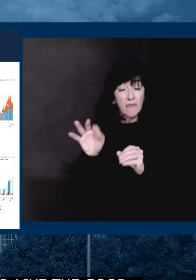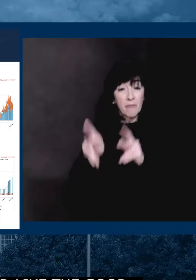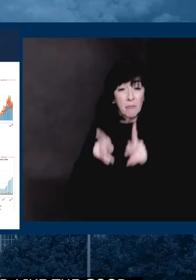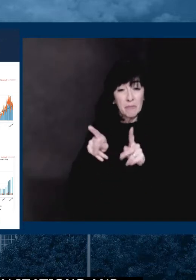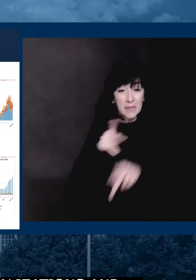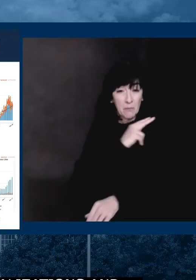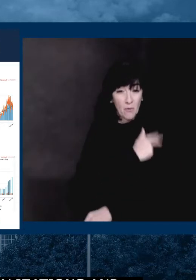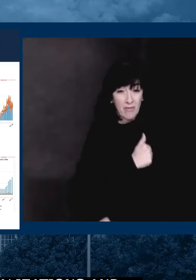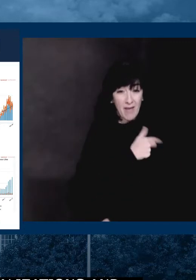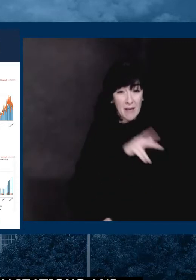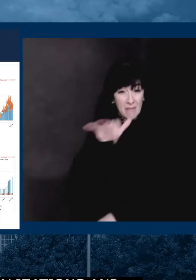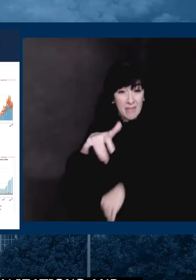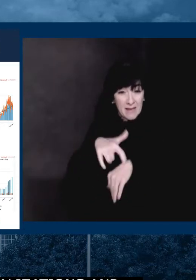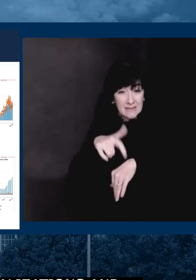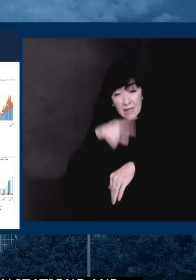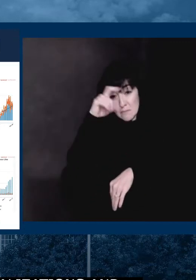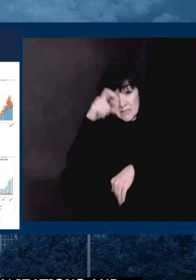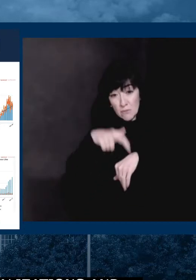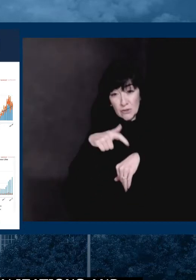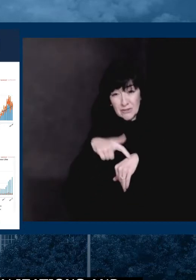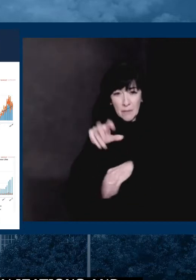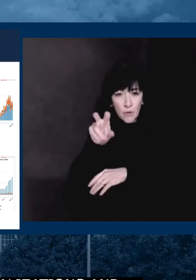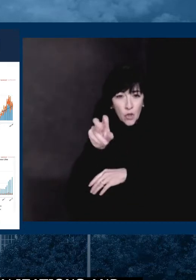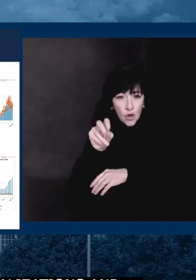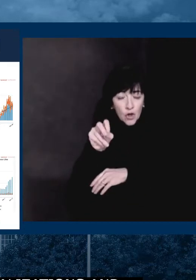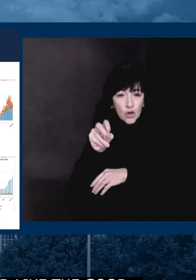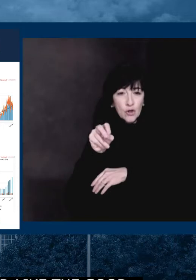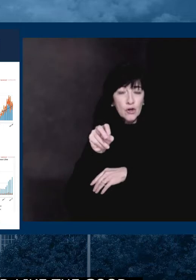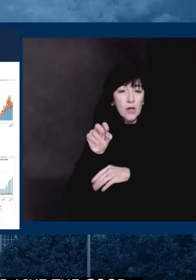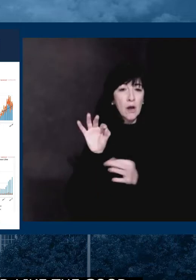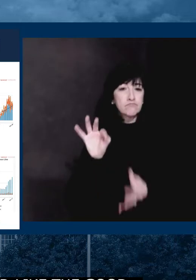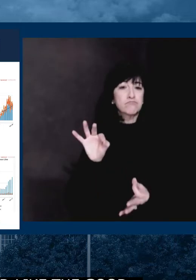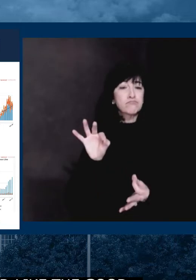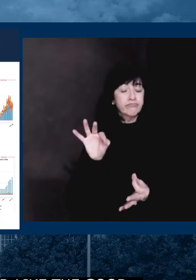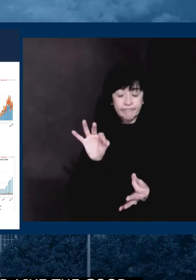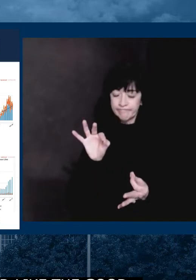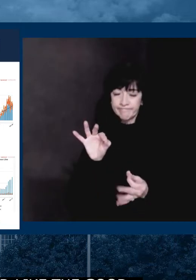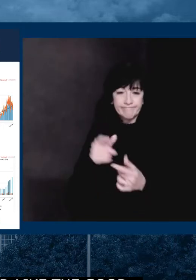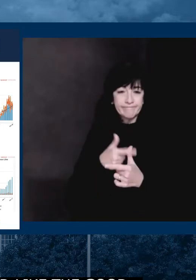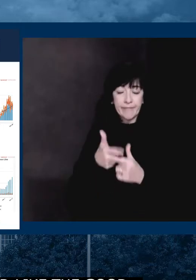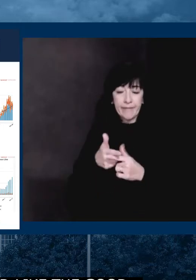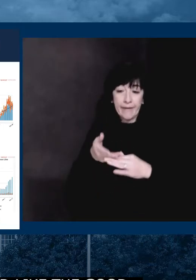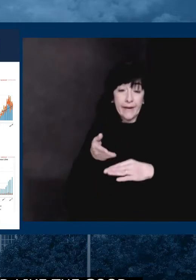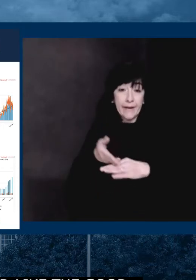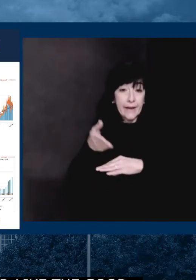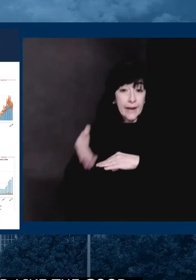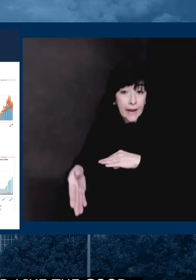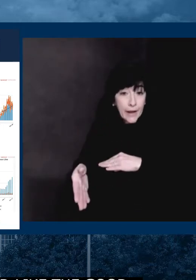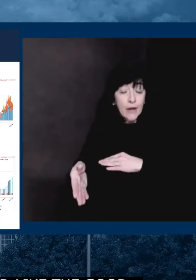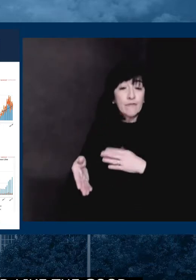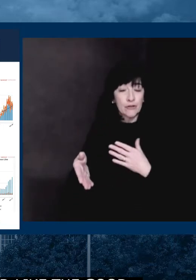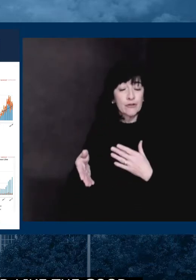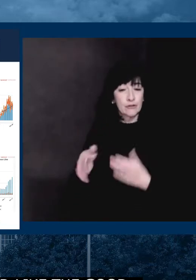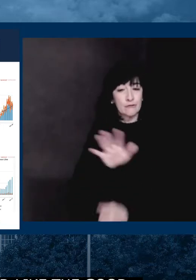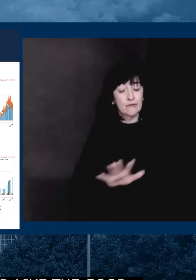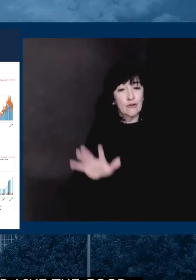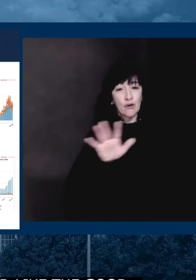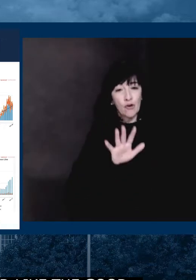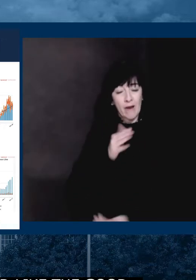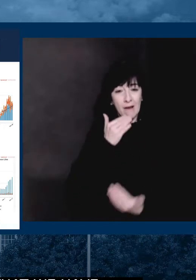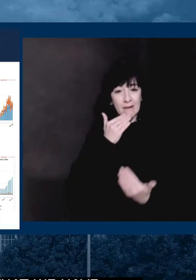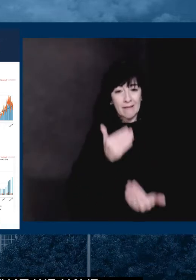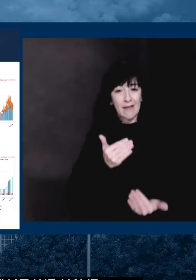total, and now back up this surge that we've seen since Thanksgiving and earlier in November, maybe even Halloween